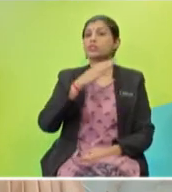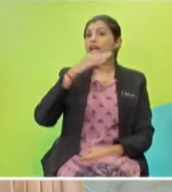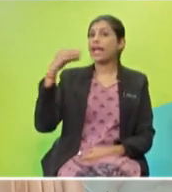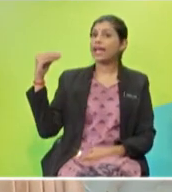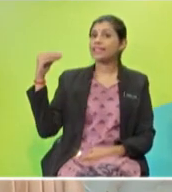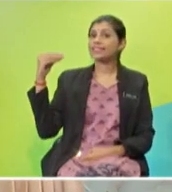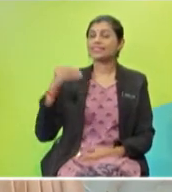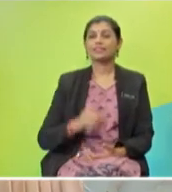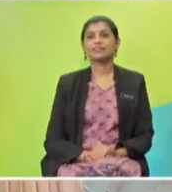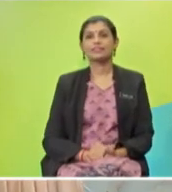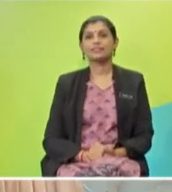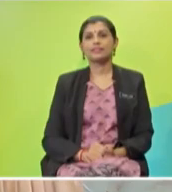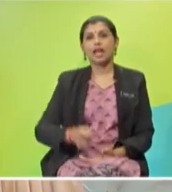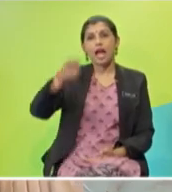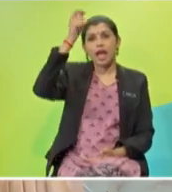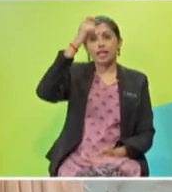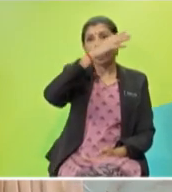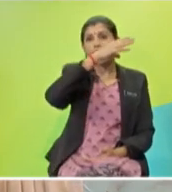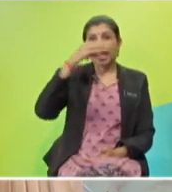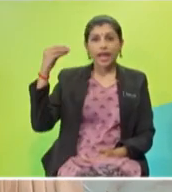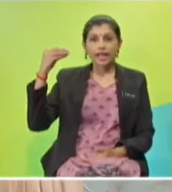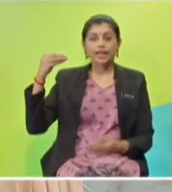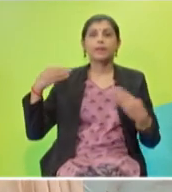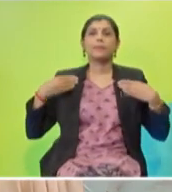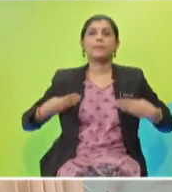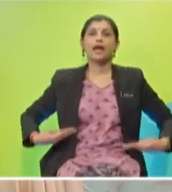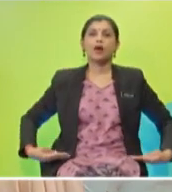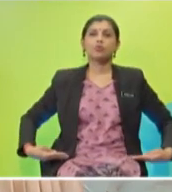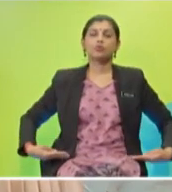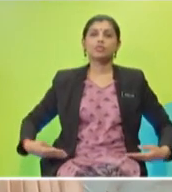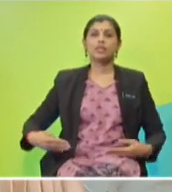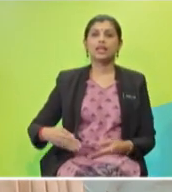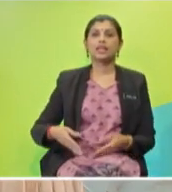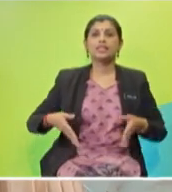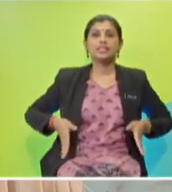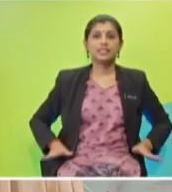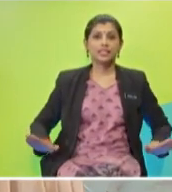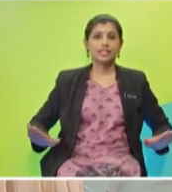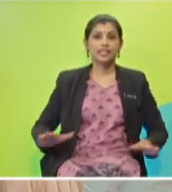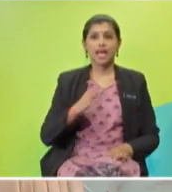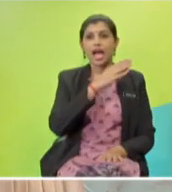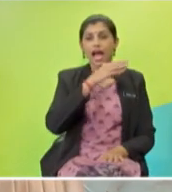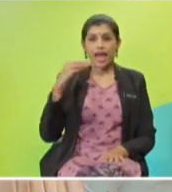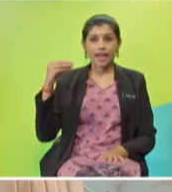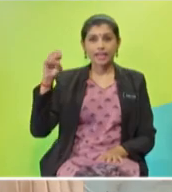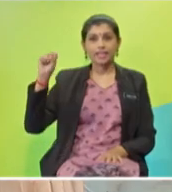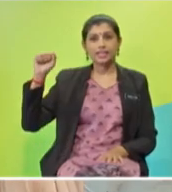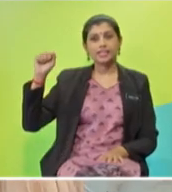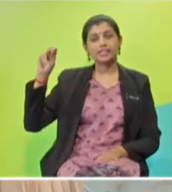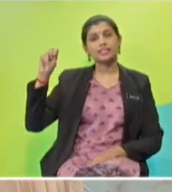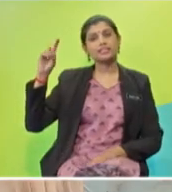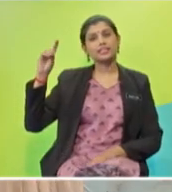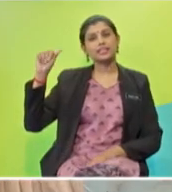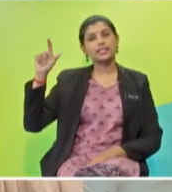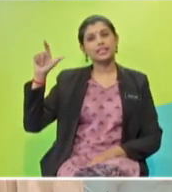have hat and a blouse, skirt and sandals, cap and t-shirt, trousers and